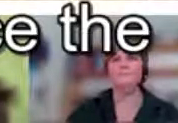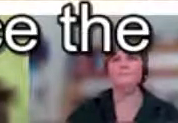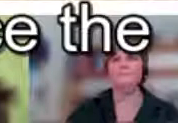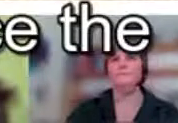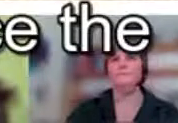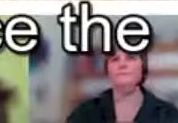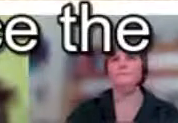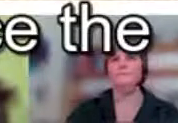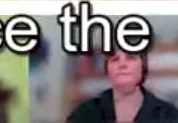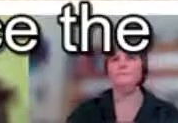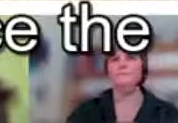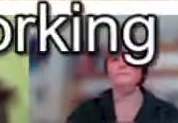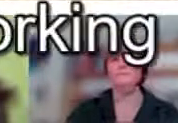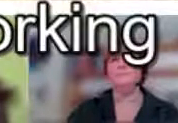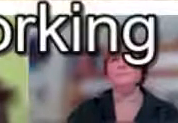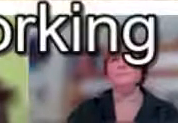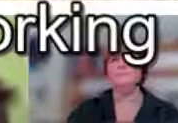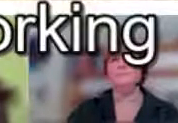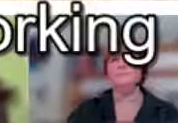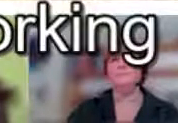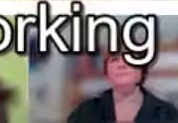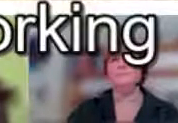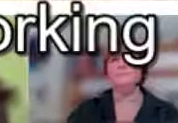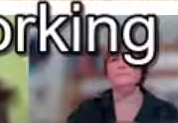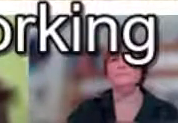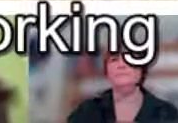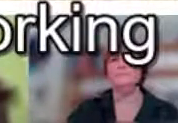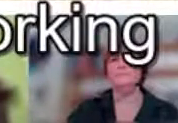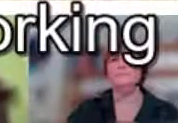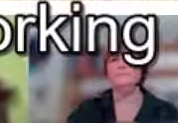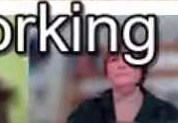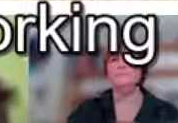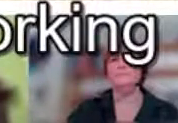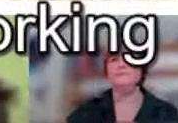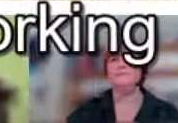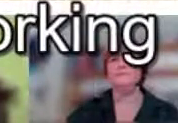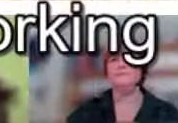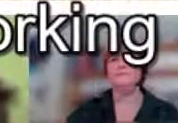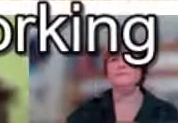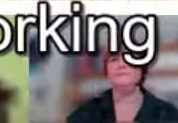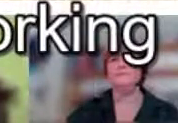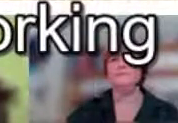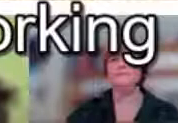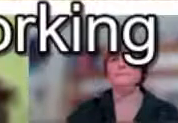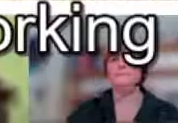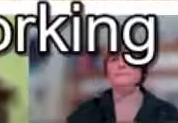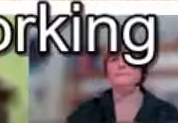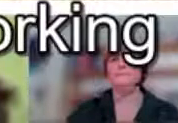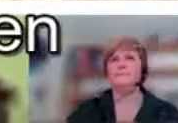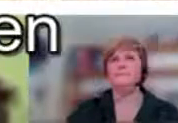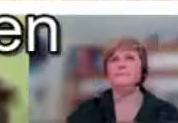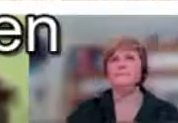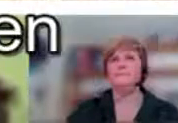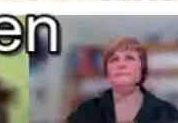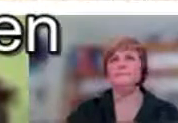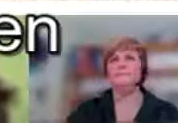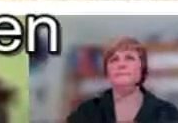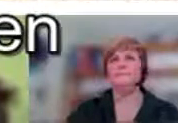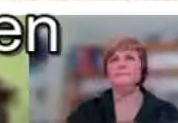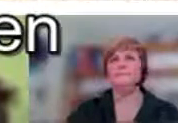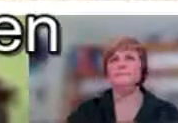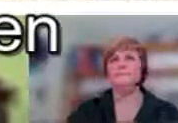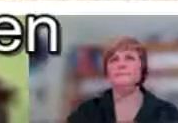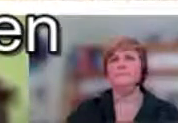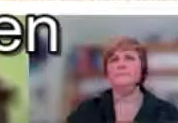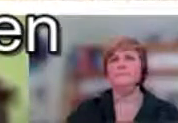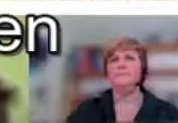We've been working very hard to reduce the impact on the landscape, local residents, landowners, and businesses, while also working to reduce any visual